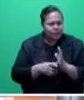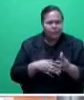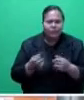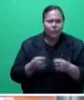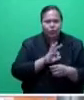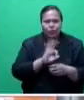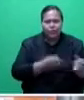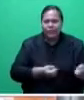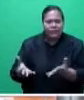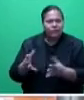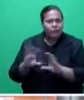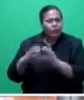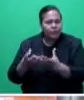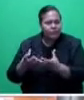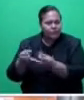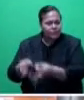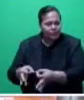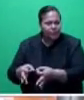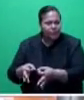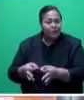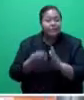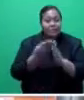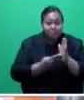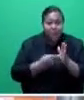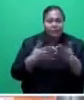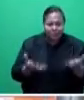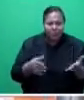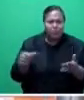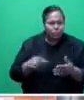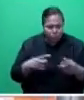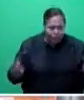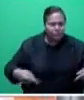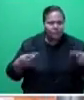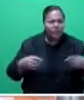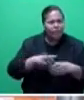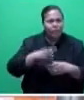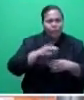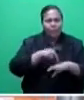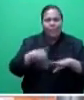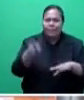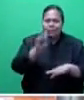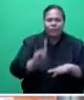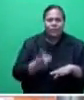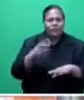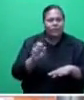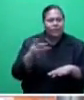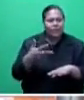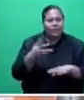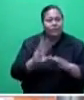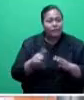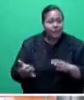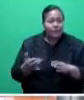Standing Committee or other Committee of Parliament. And that the Bill must be debated and voted upon by Parliament today, 28th of May 2020.